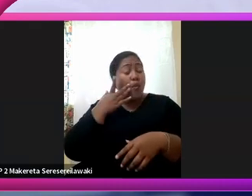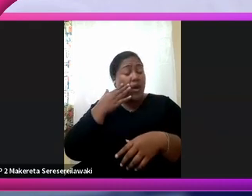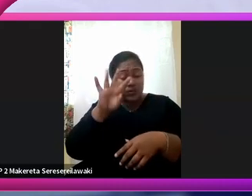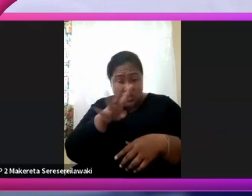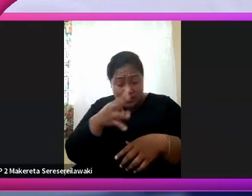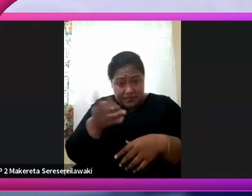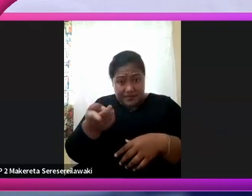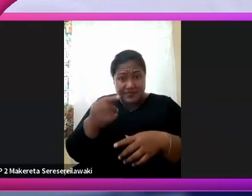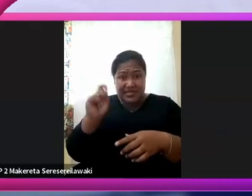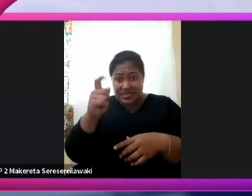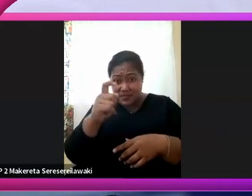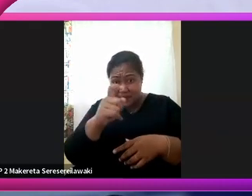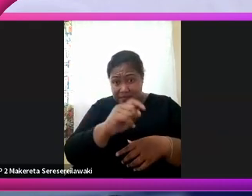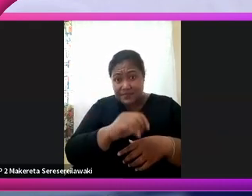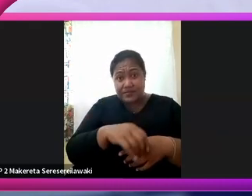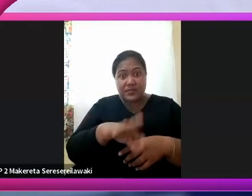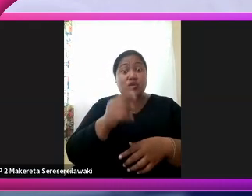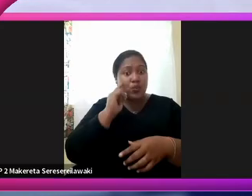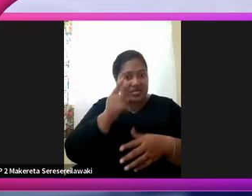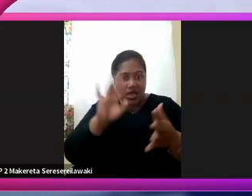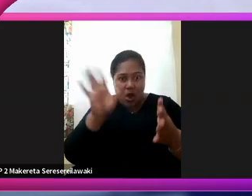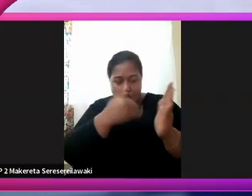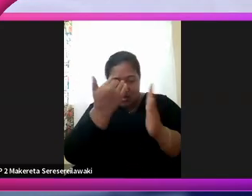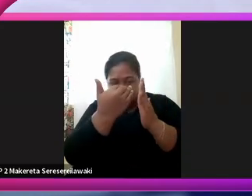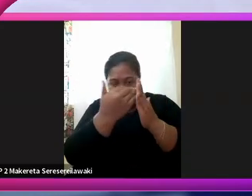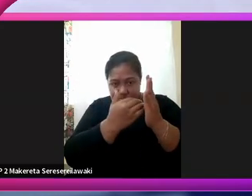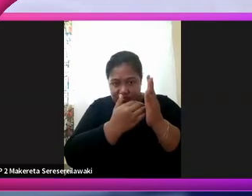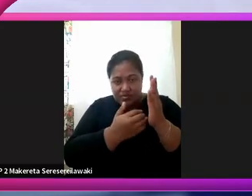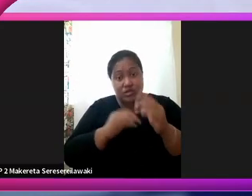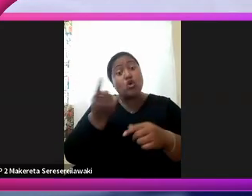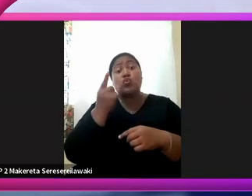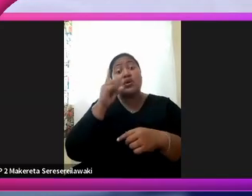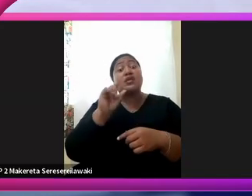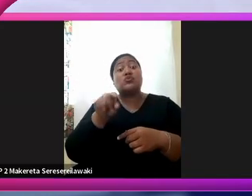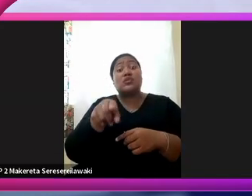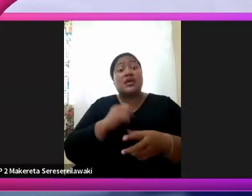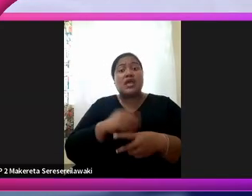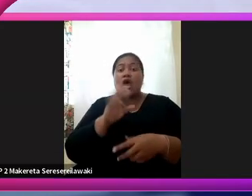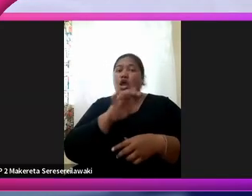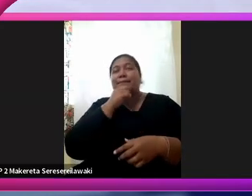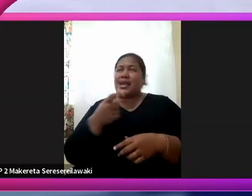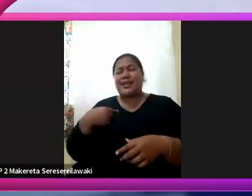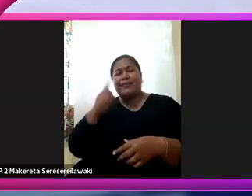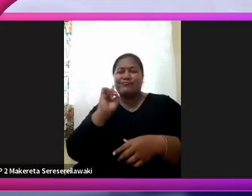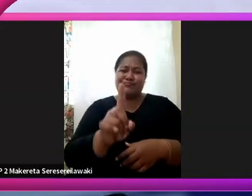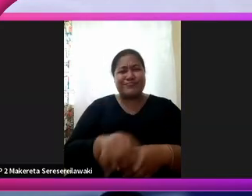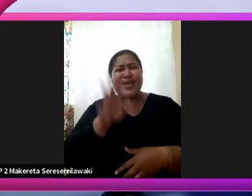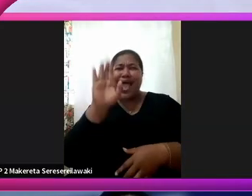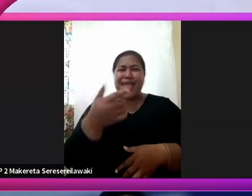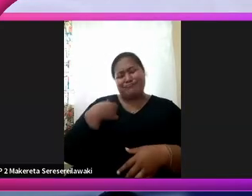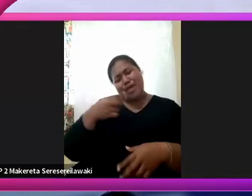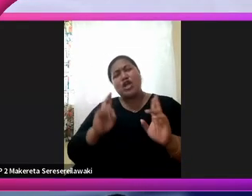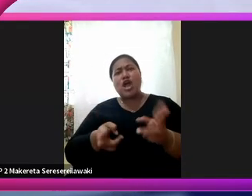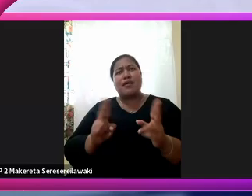sperm, that means we look for this criteria. And who can do that? It's not the man come to you and say, oh, I have normal sperm count,